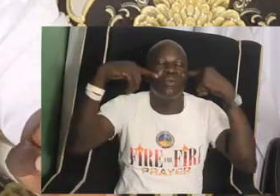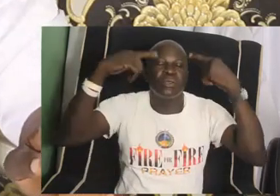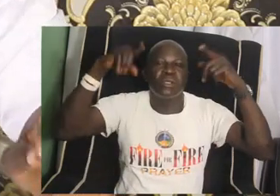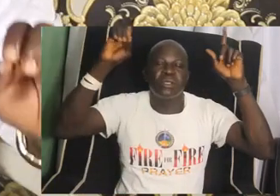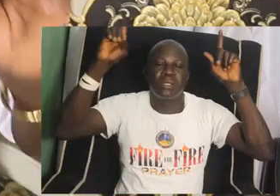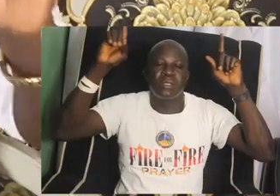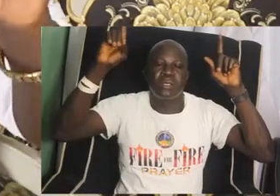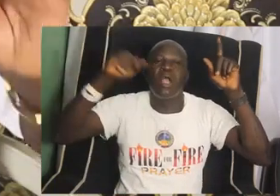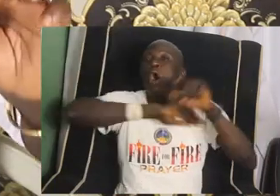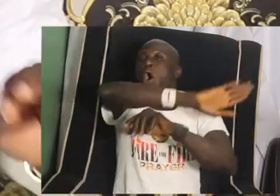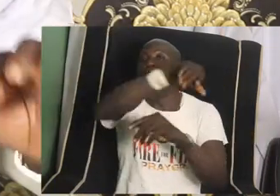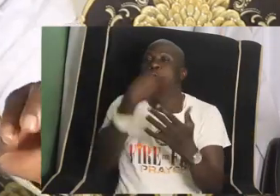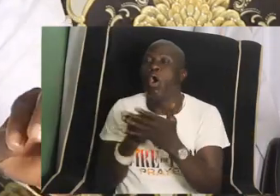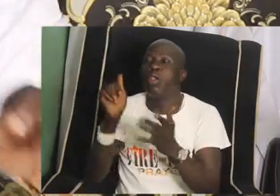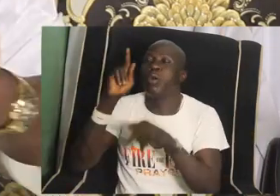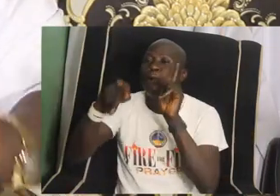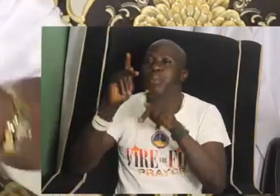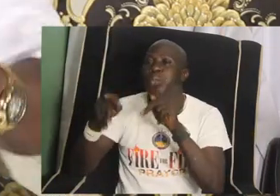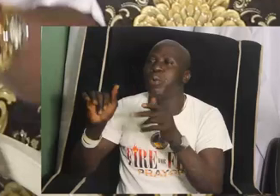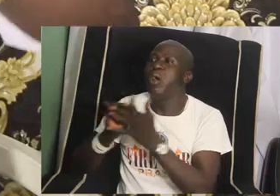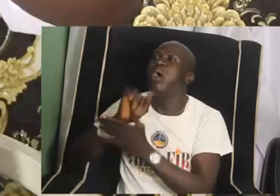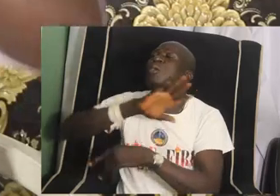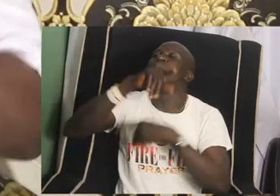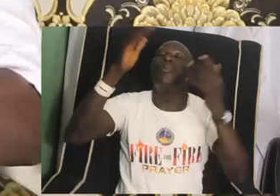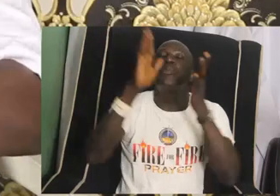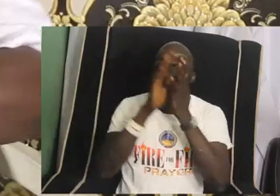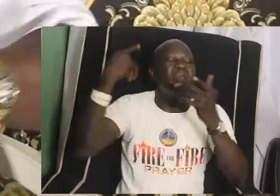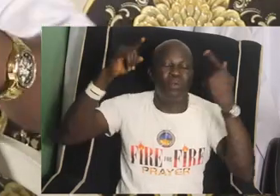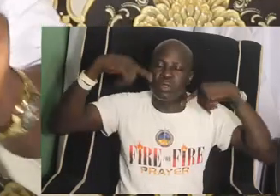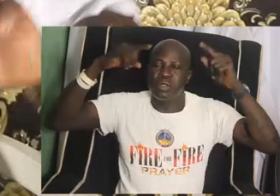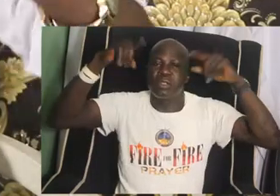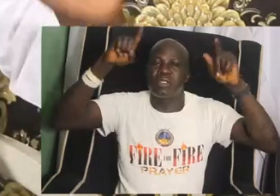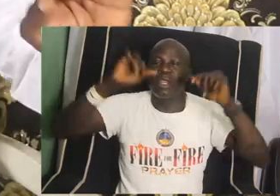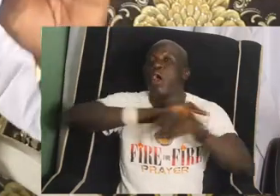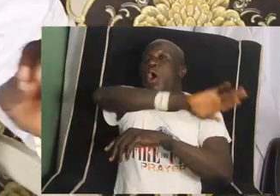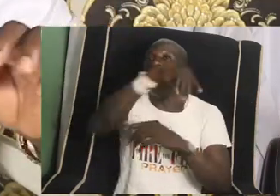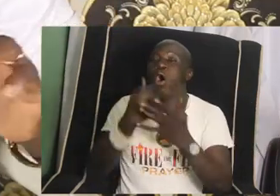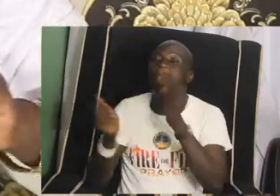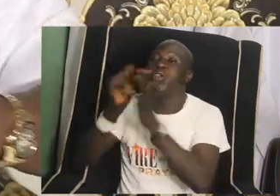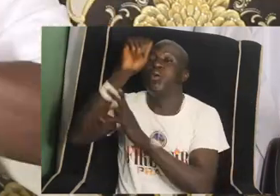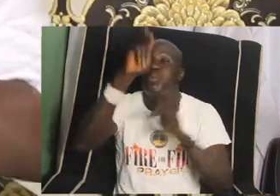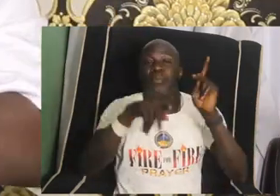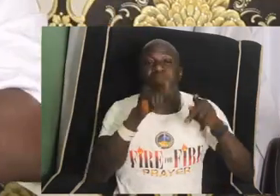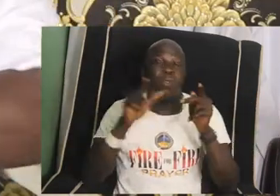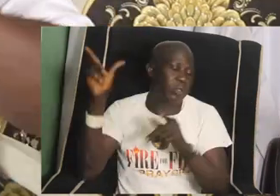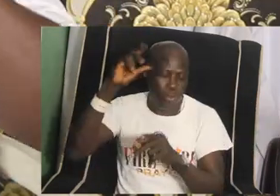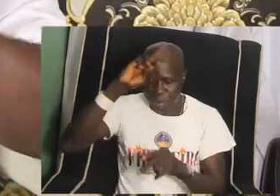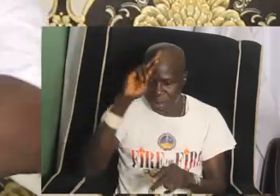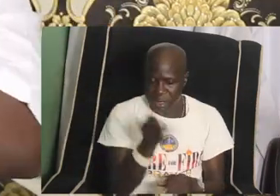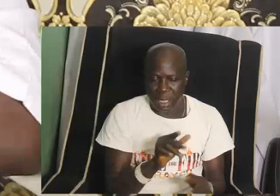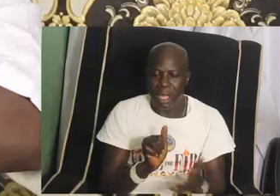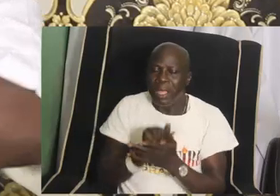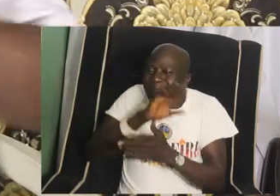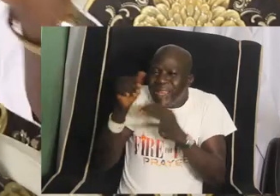For success. Fun awon eniyan. People. Gbadura fun aseyori. For success. Fun awon eniyan. People. E gbo mi sa. Listen to me,